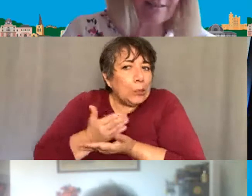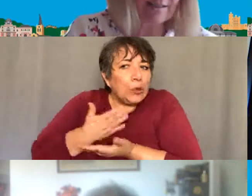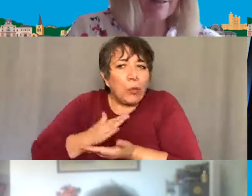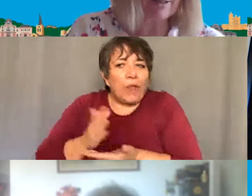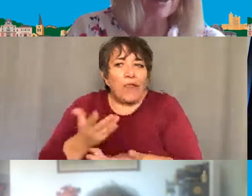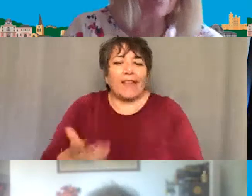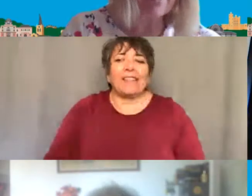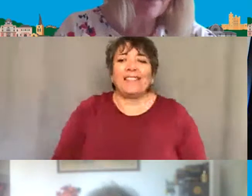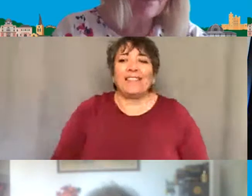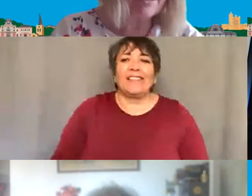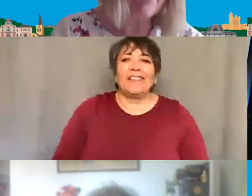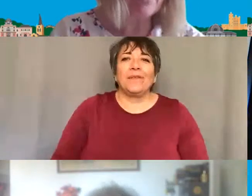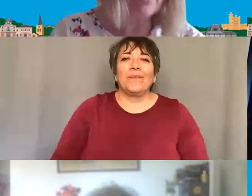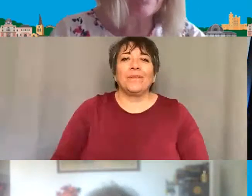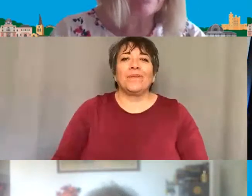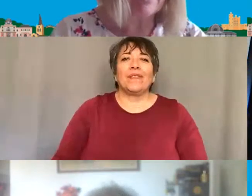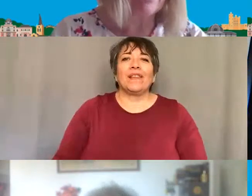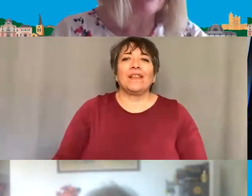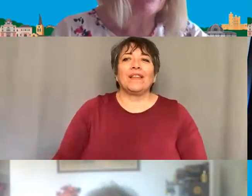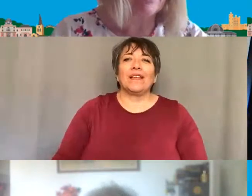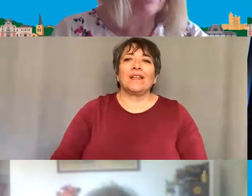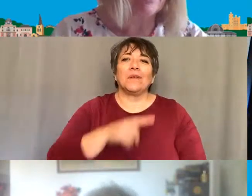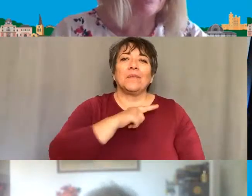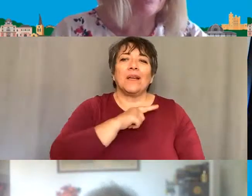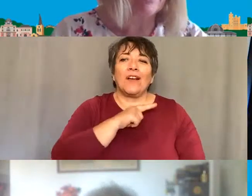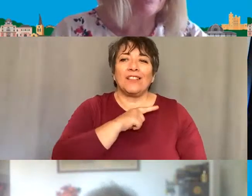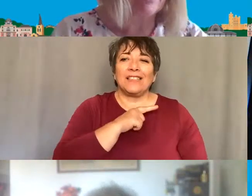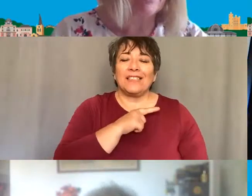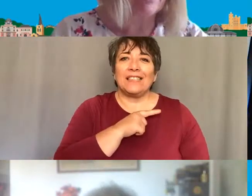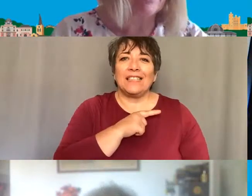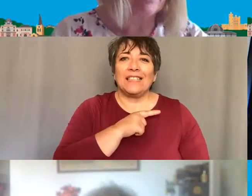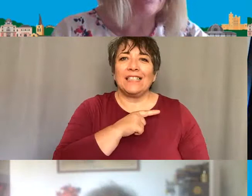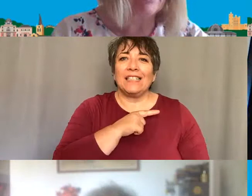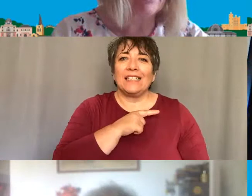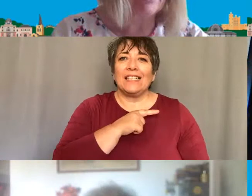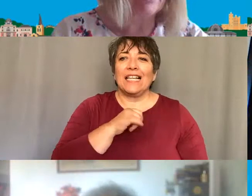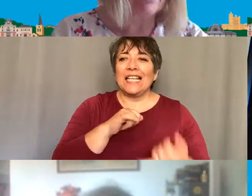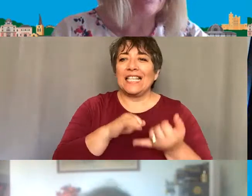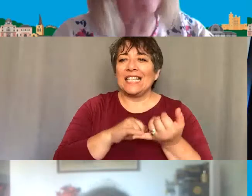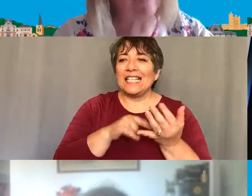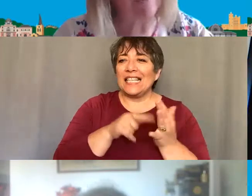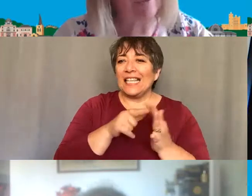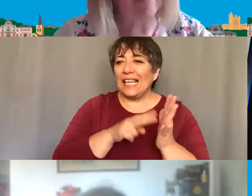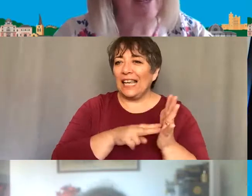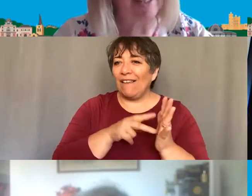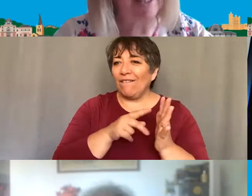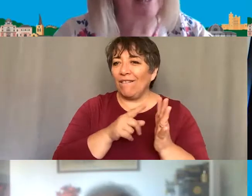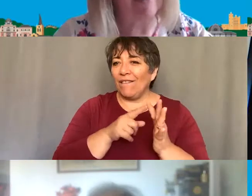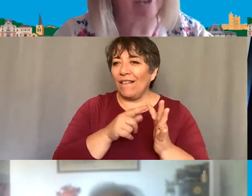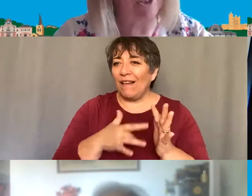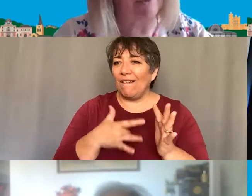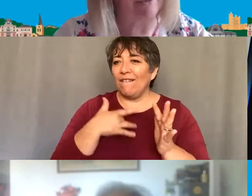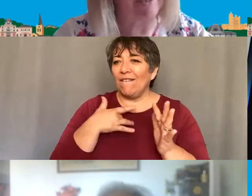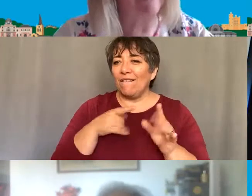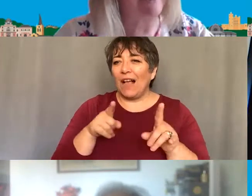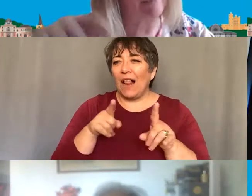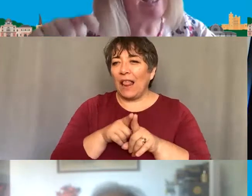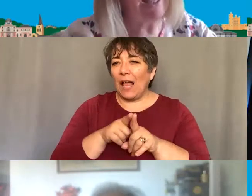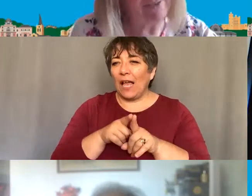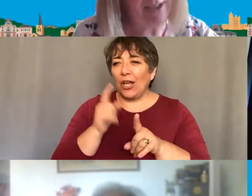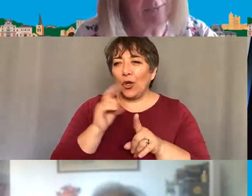right, because Steve was saying it seems to be targeted on reducing waste rather than providing an